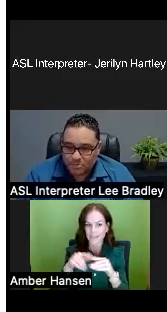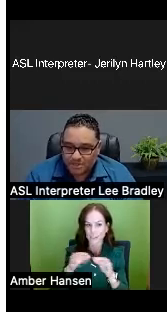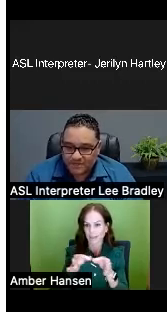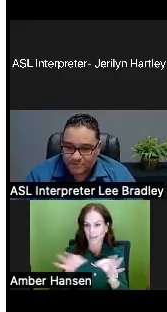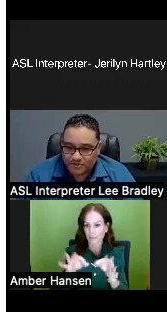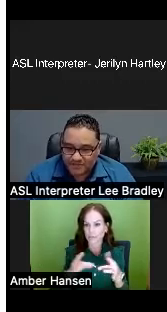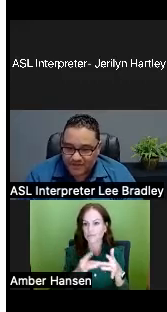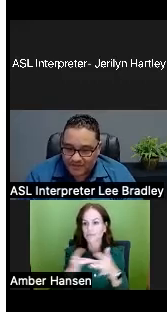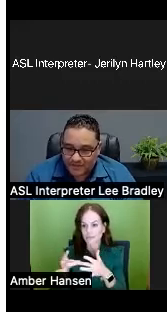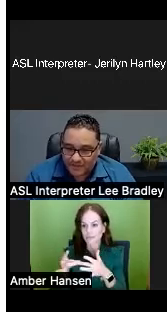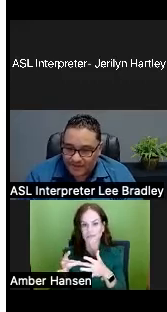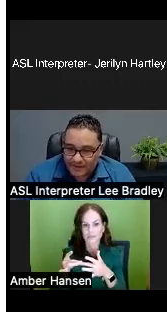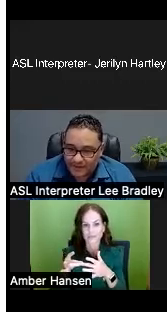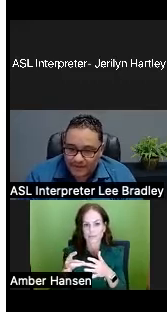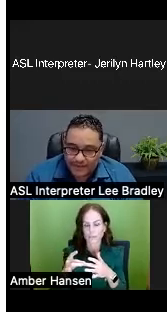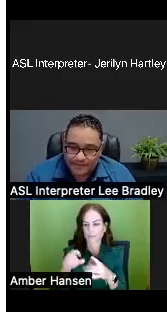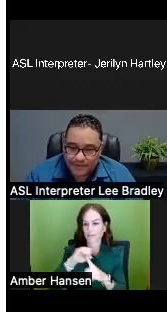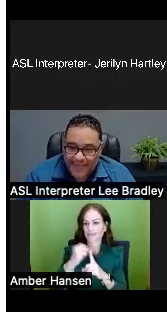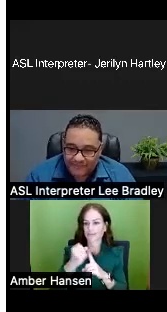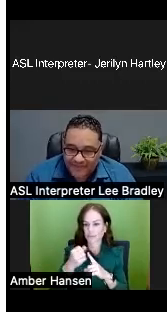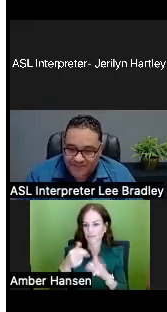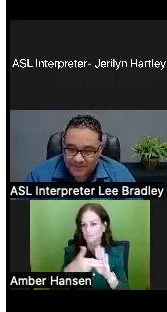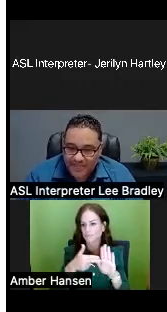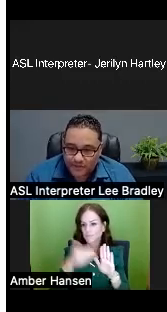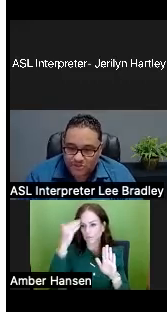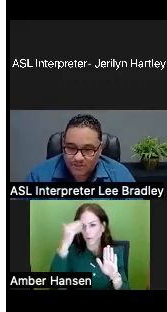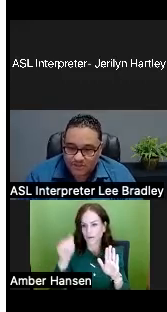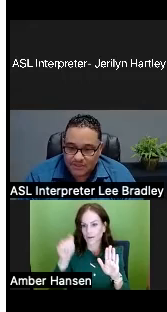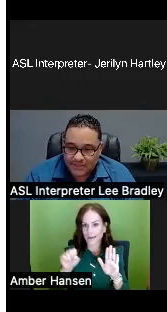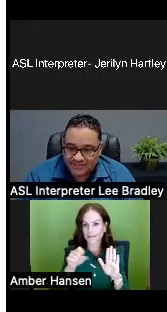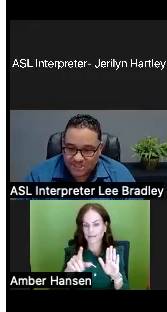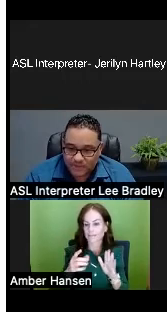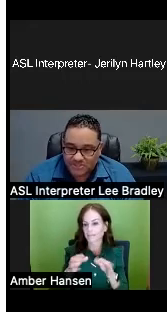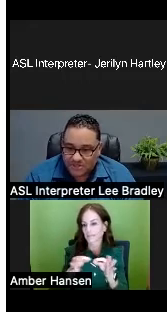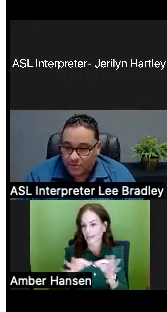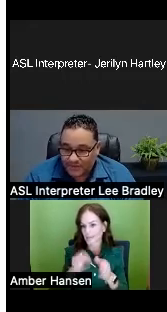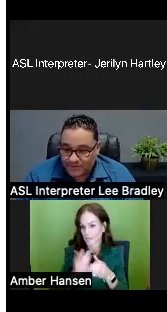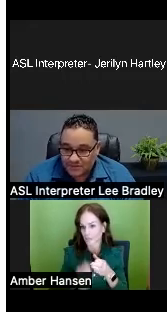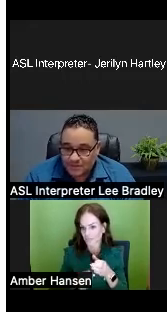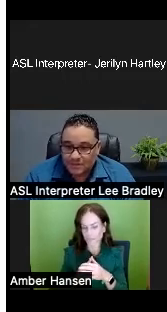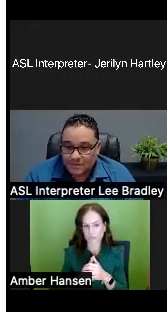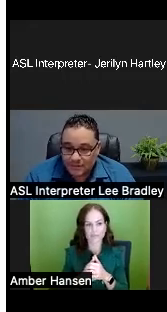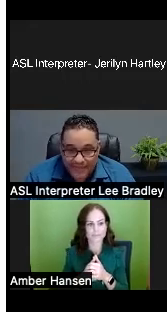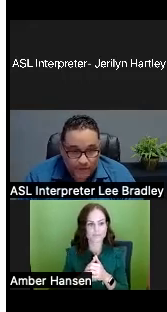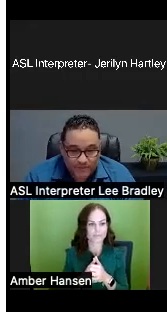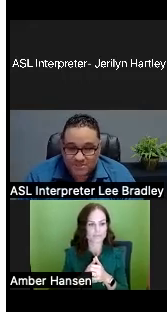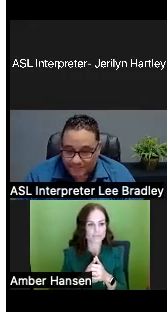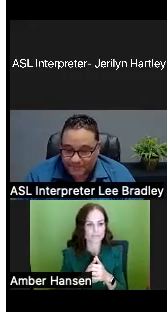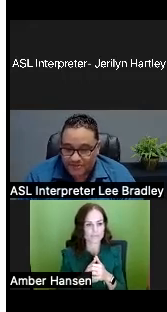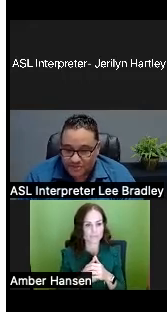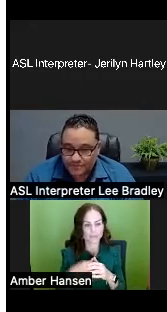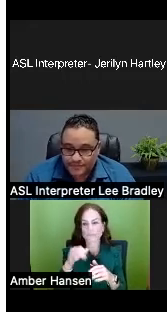The cumulative experience of having lack of access to language is a situation known as